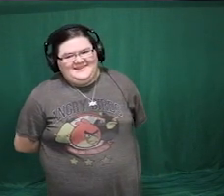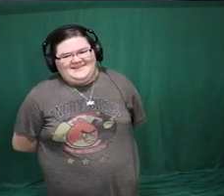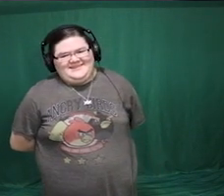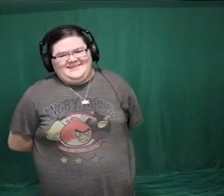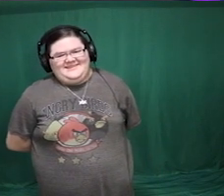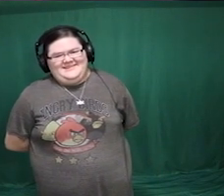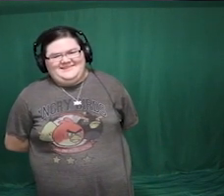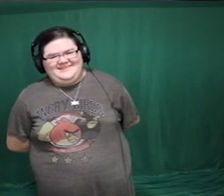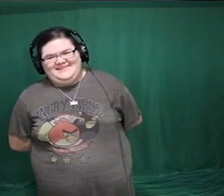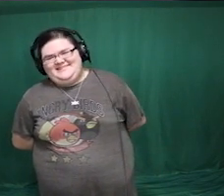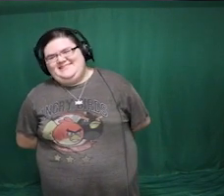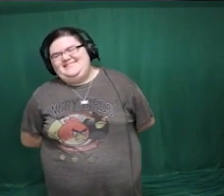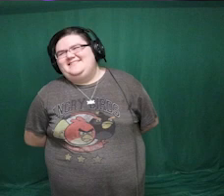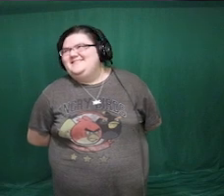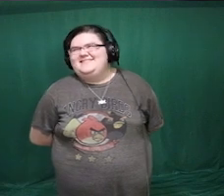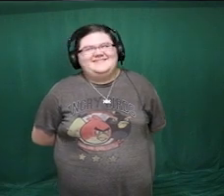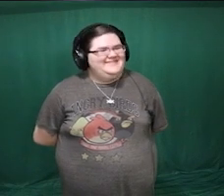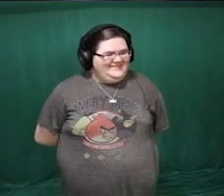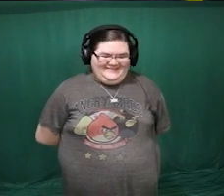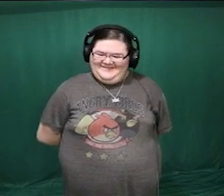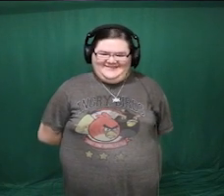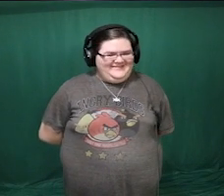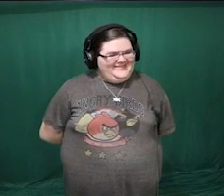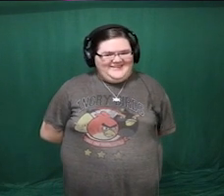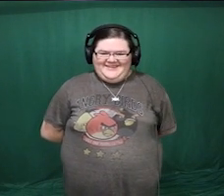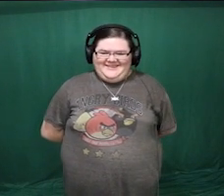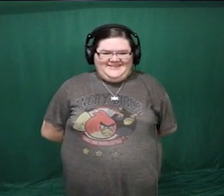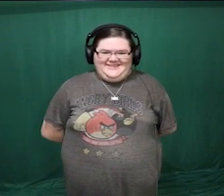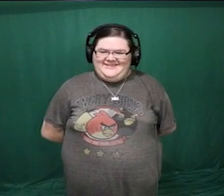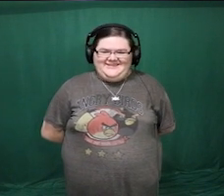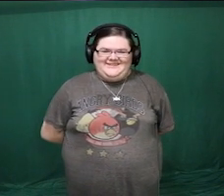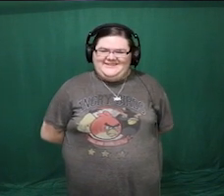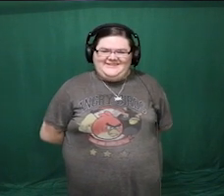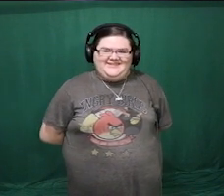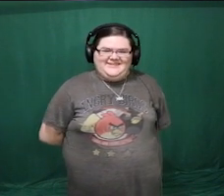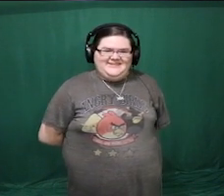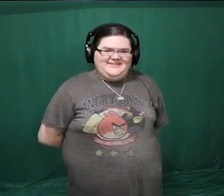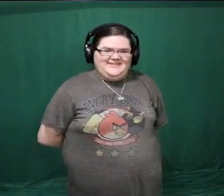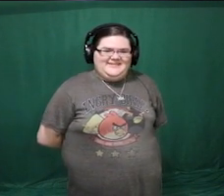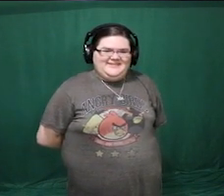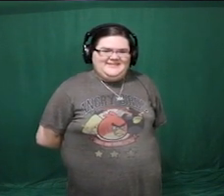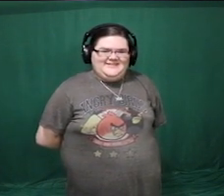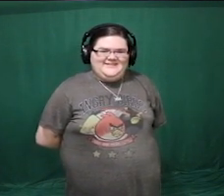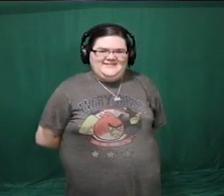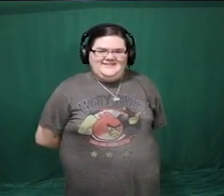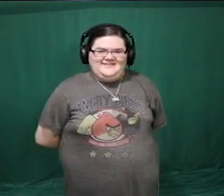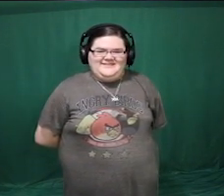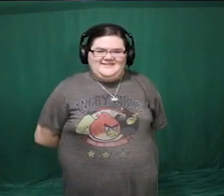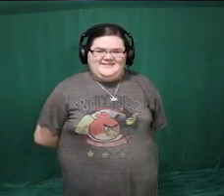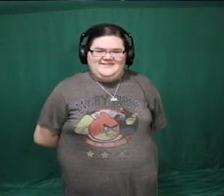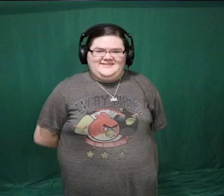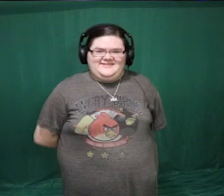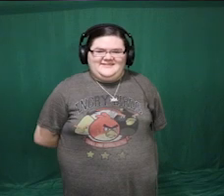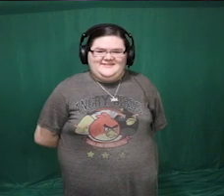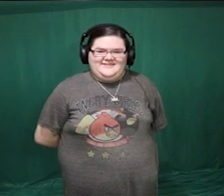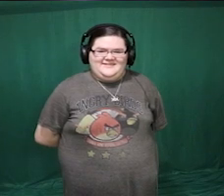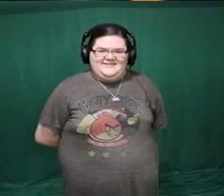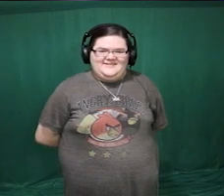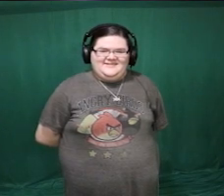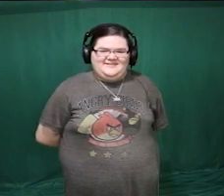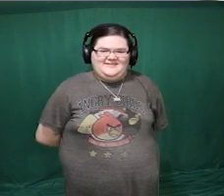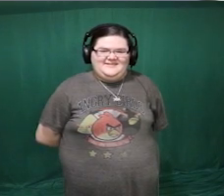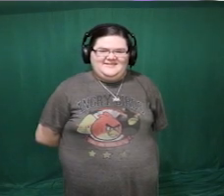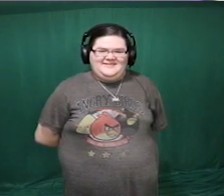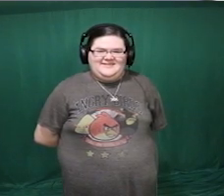I wouldn't go that far. Hey! It's. I wouldn't go that far. Hey, wait, JJ, happened. say philosopher. What?